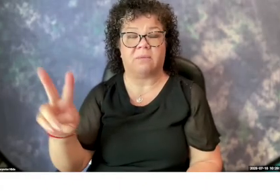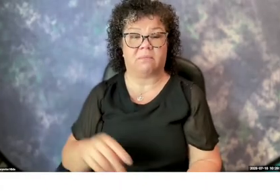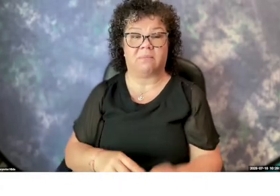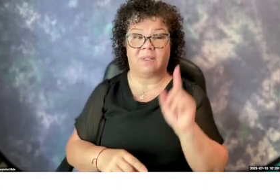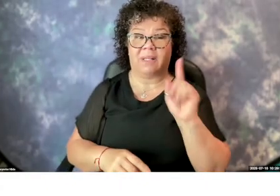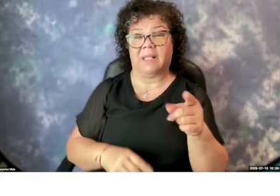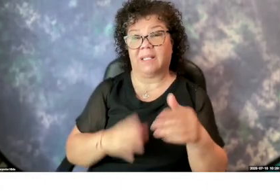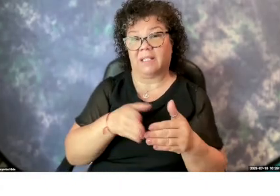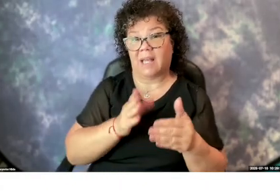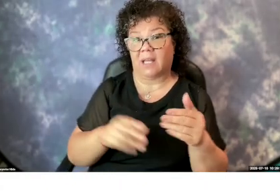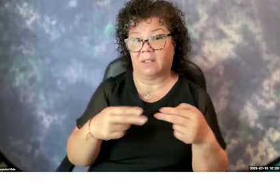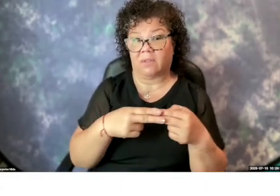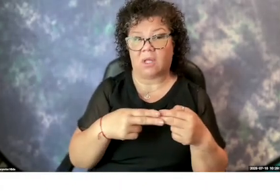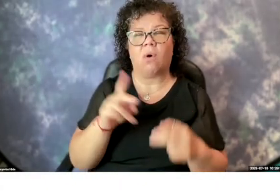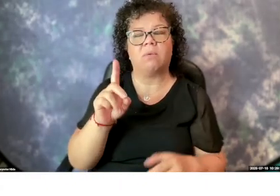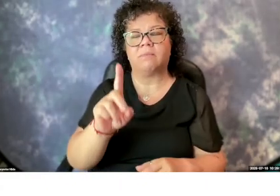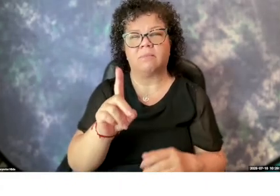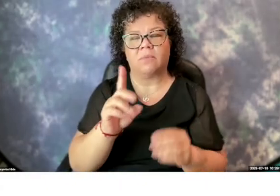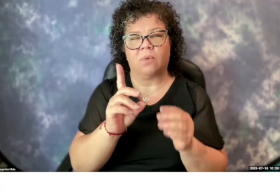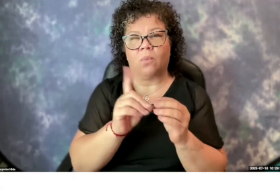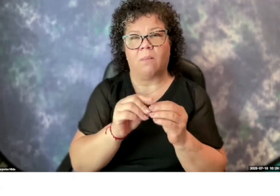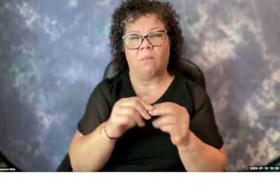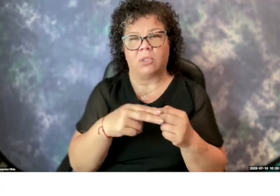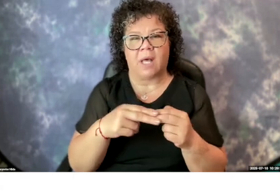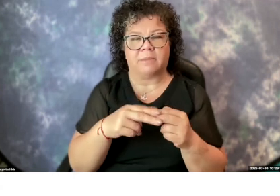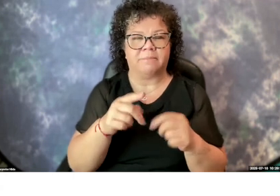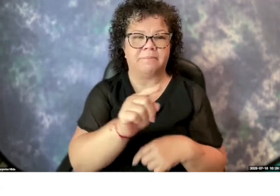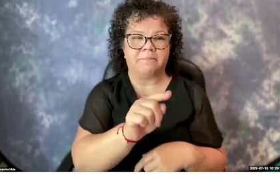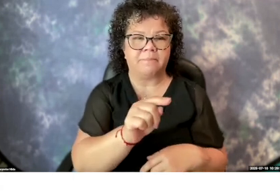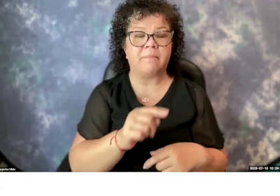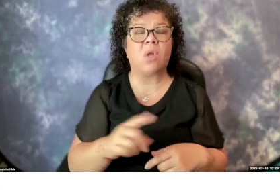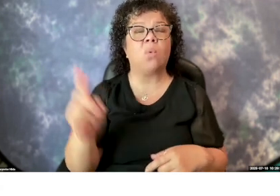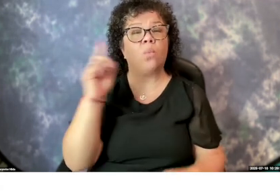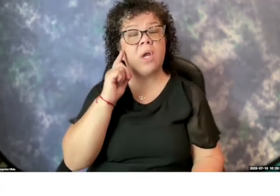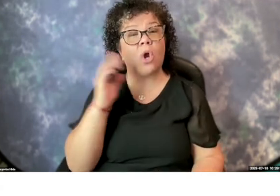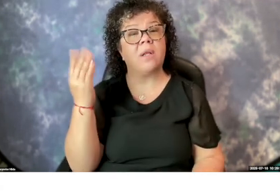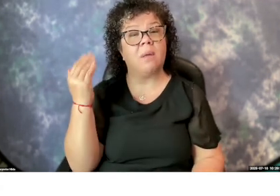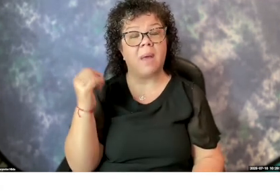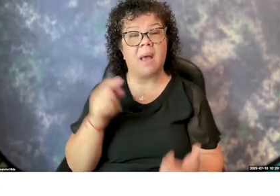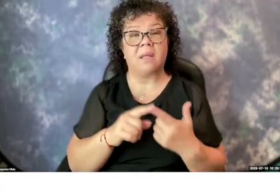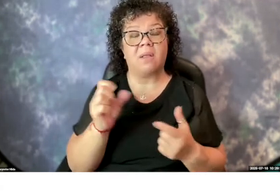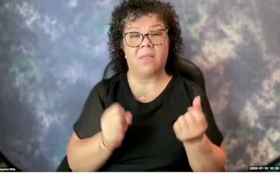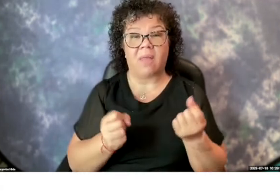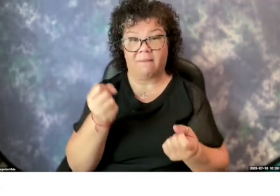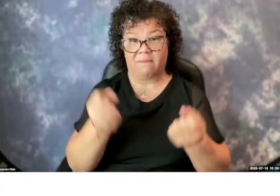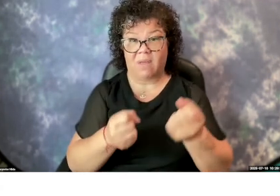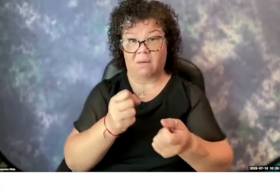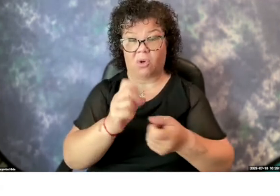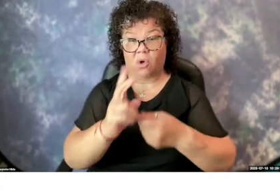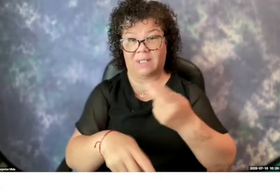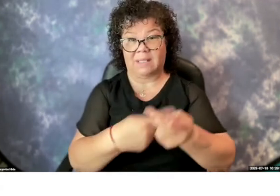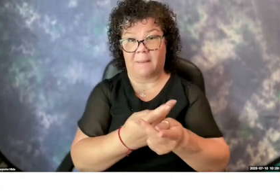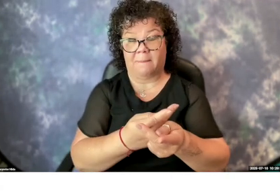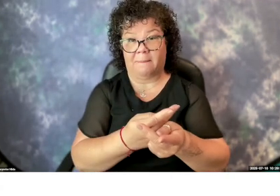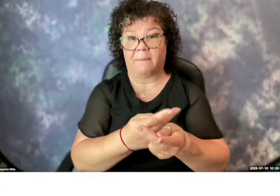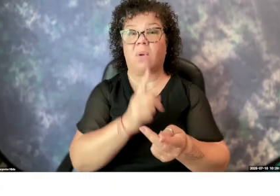have some, oh, I'm sorry, one more slide that we'll talk about here. We've heard in the past that vehicle make choices are